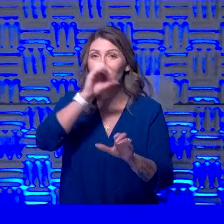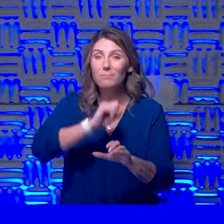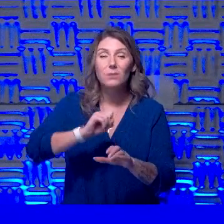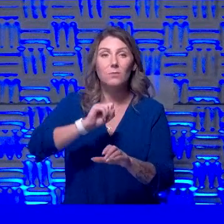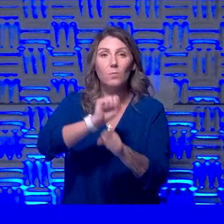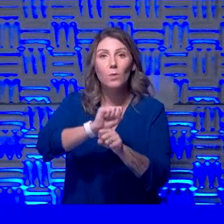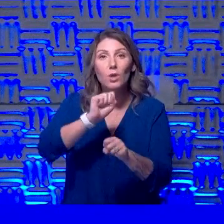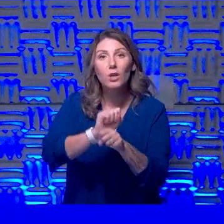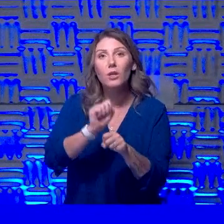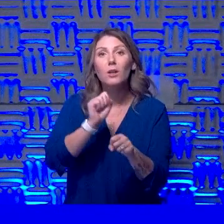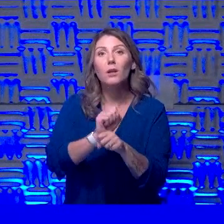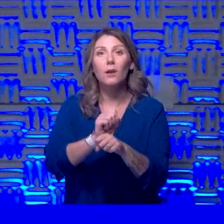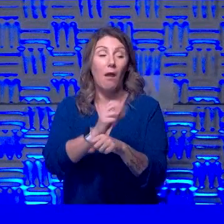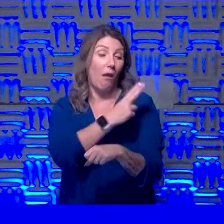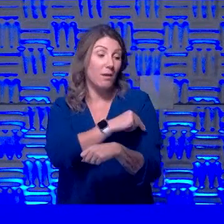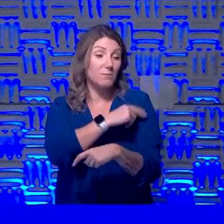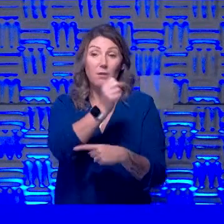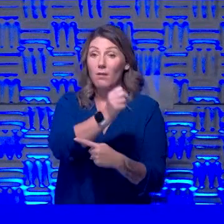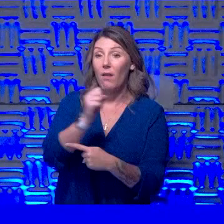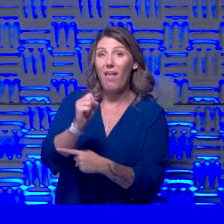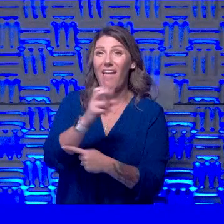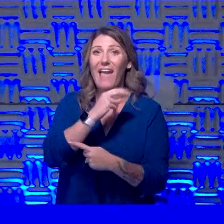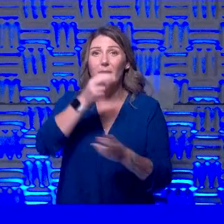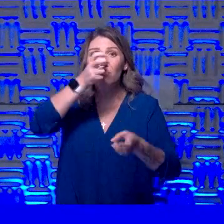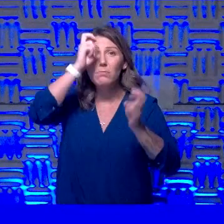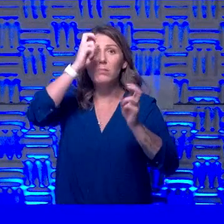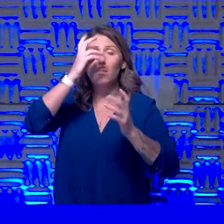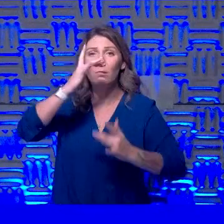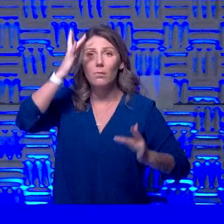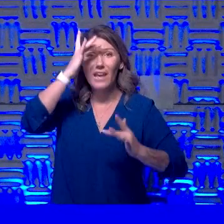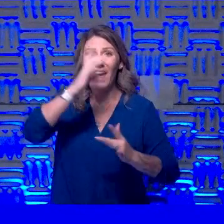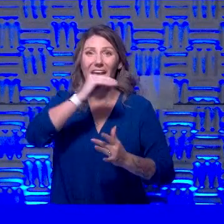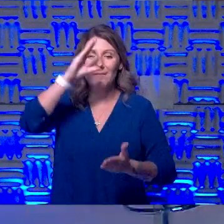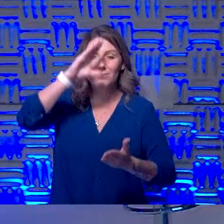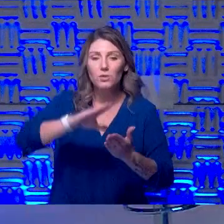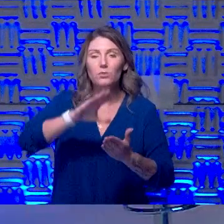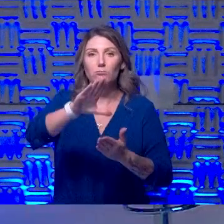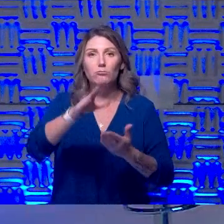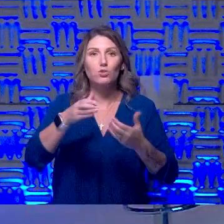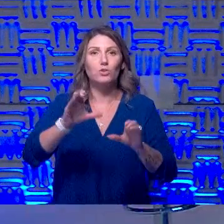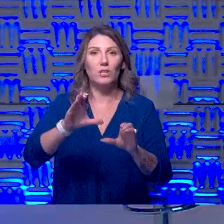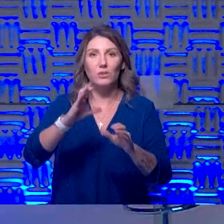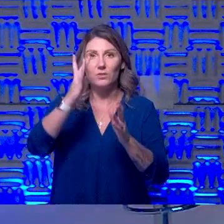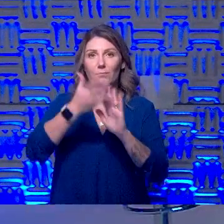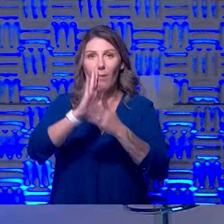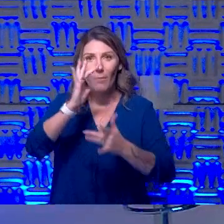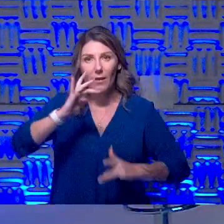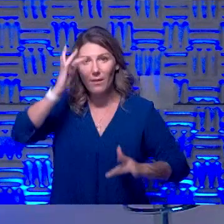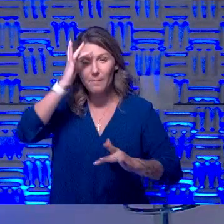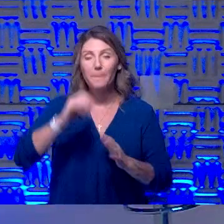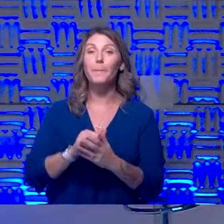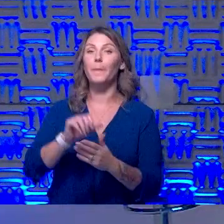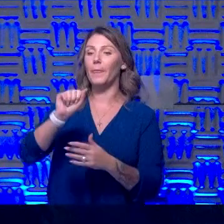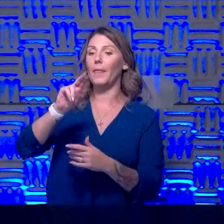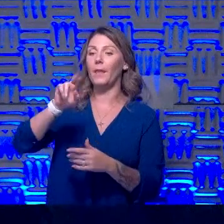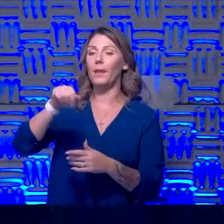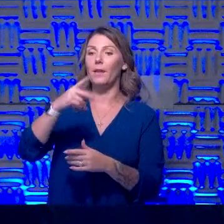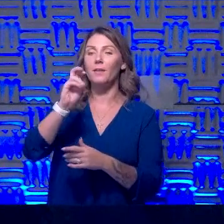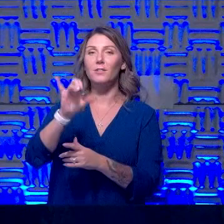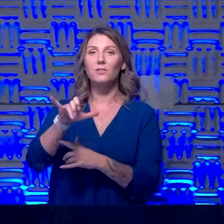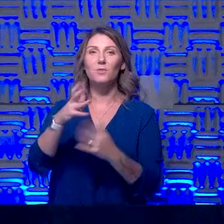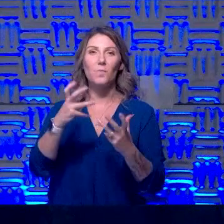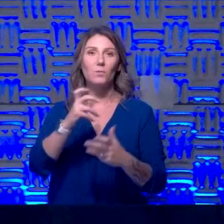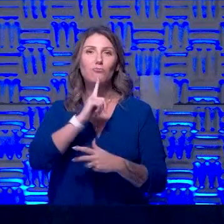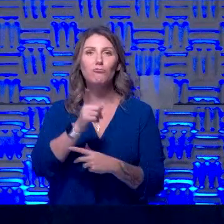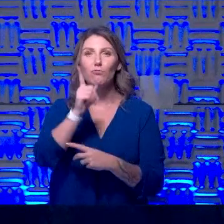and hospitalization and severe illness, and overall decrease your chance of getting ill. All right, Ashley wants to know, true or